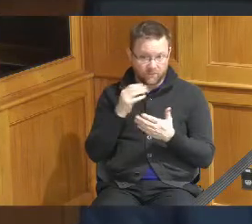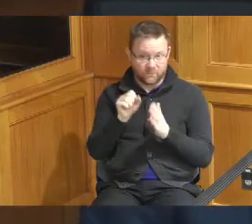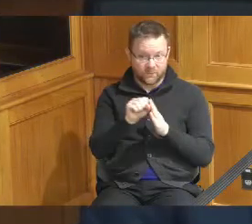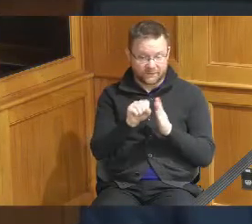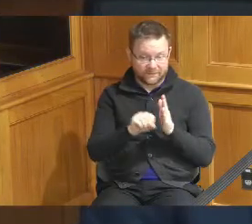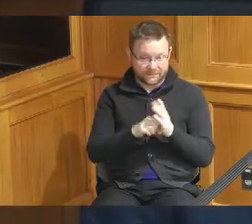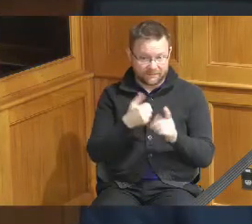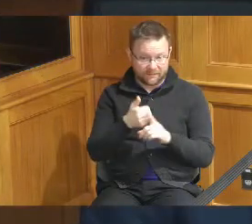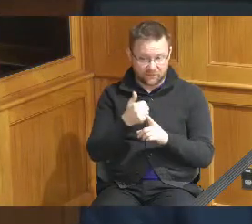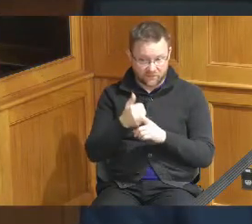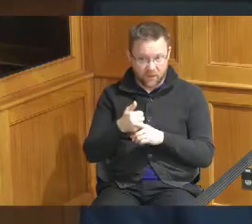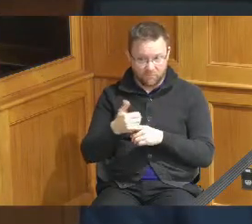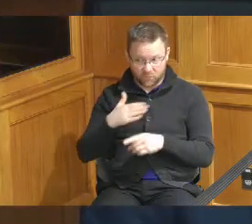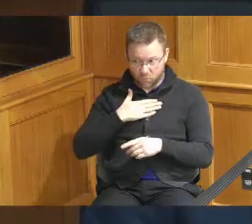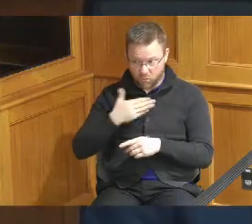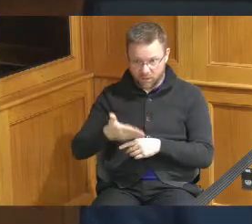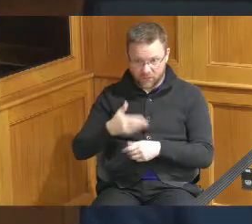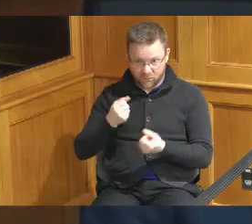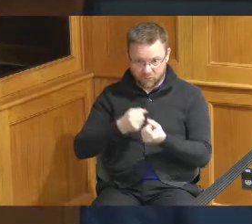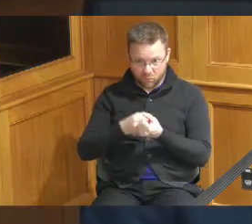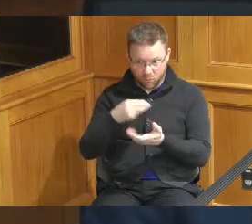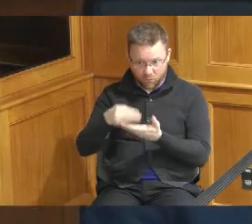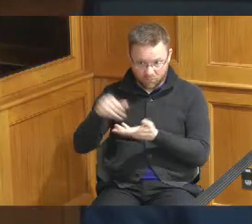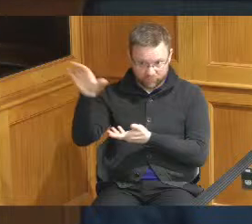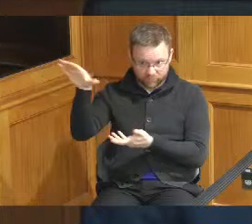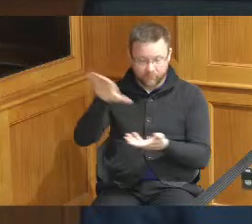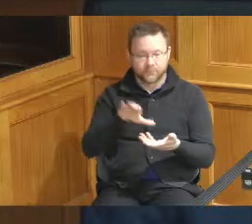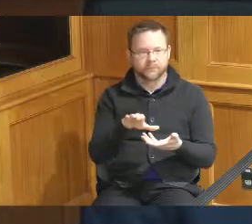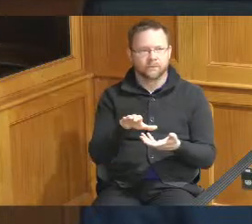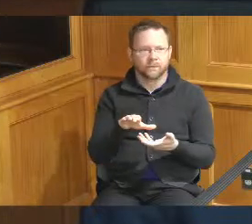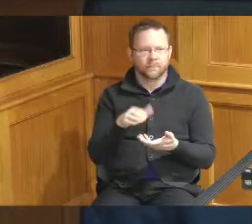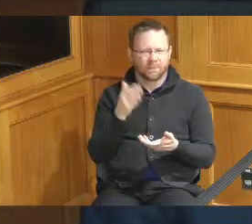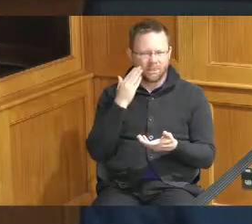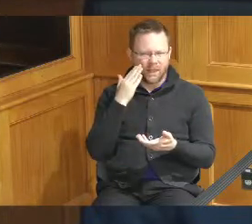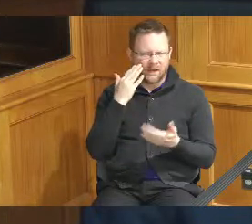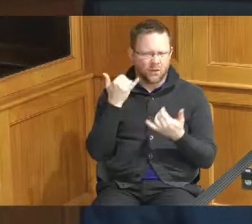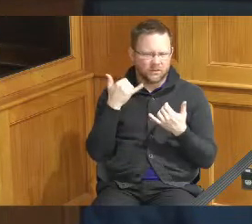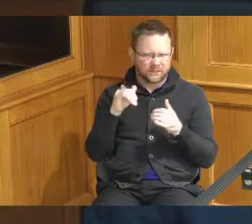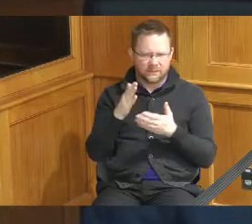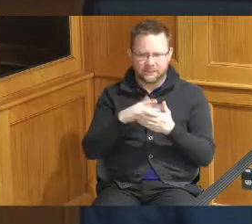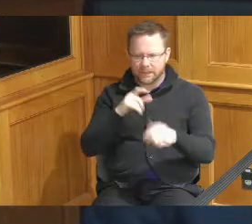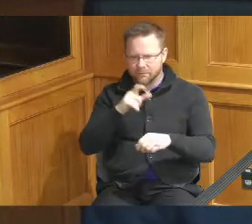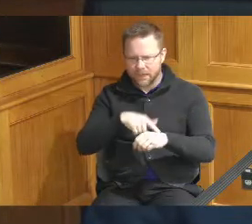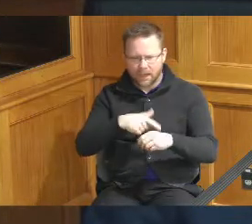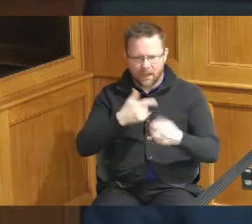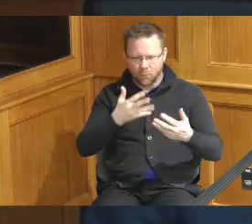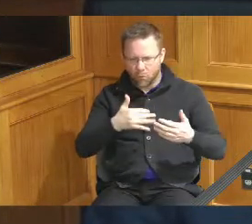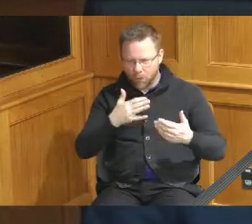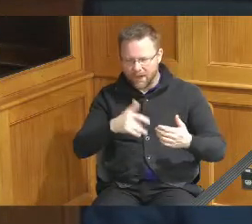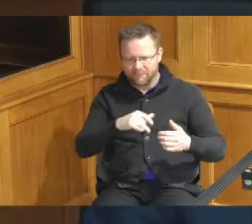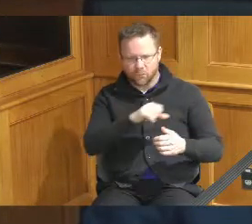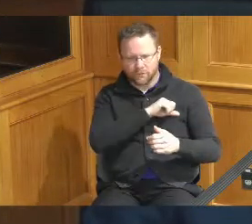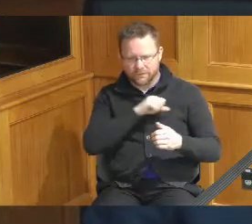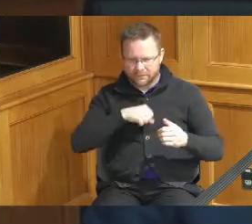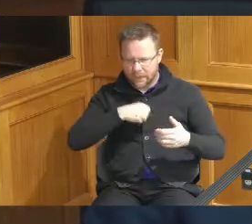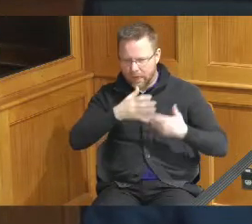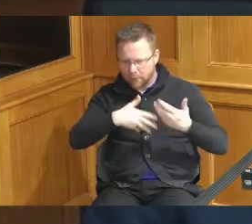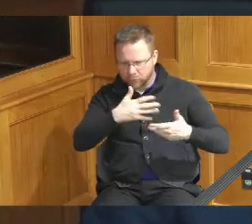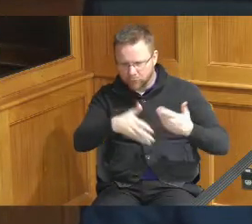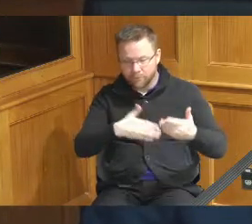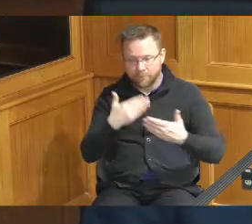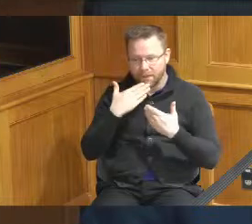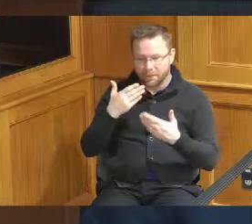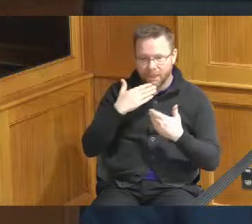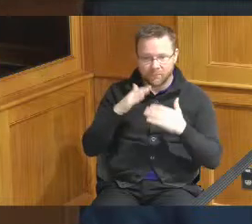has stepped in with some financing. I know we've got a little ways to go on the Senate side, but thank you to the members of the House of Representatives,